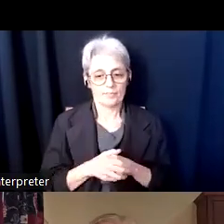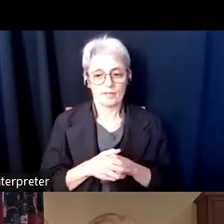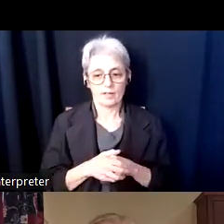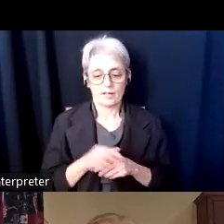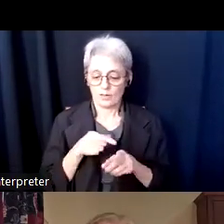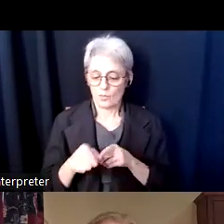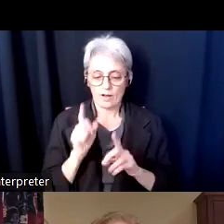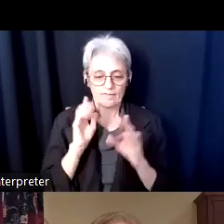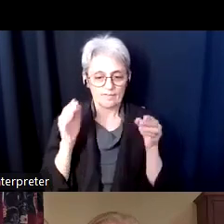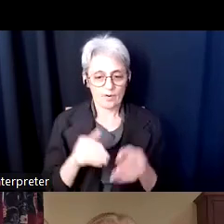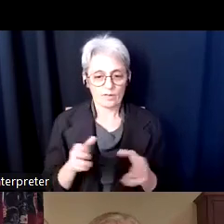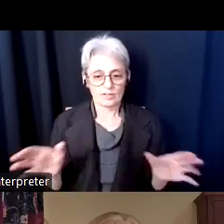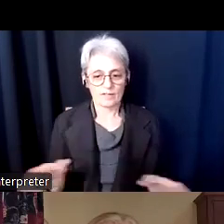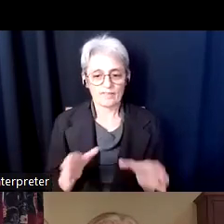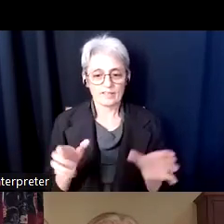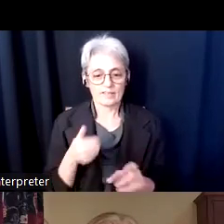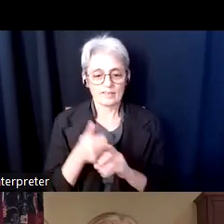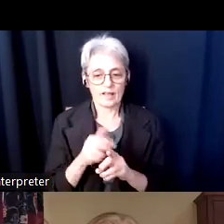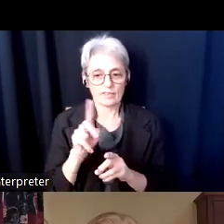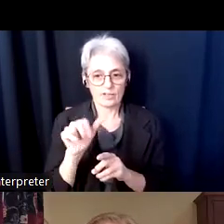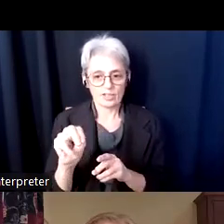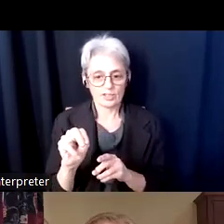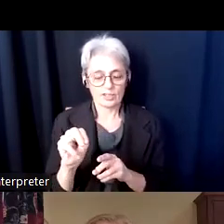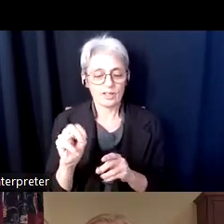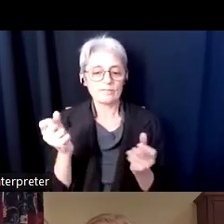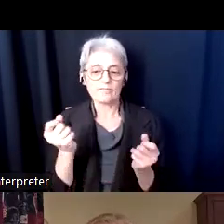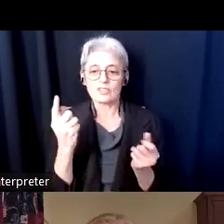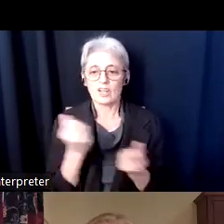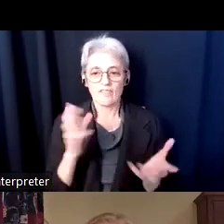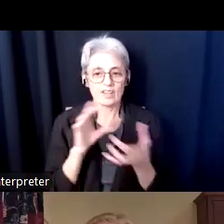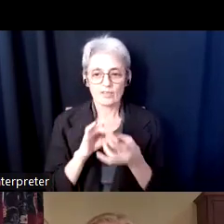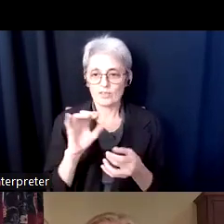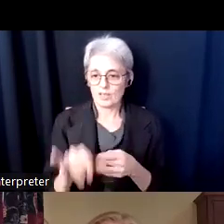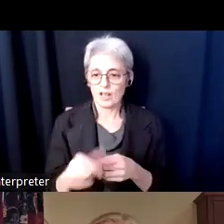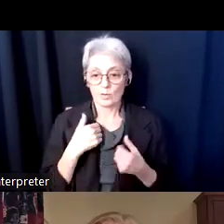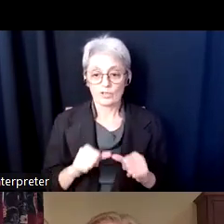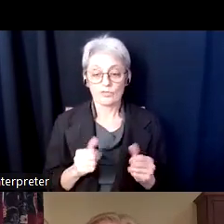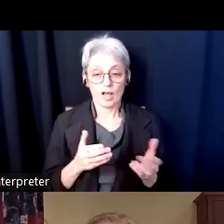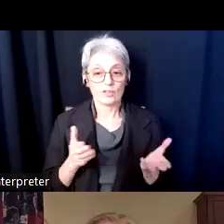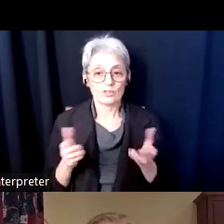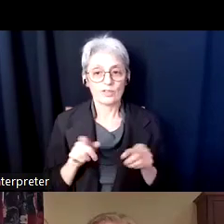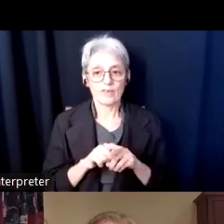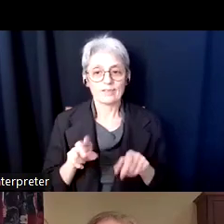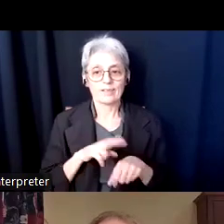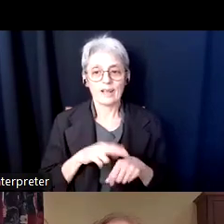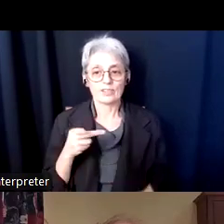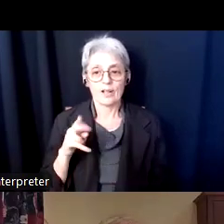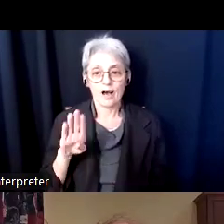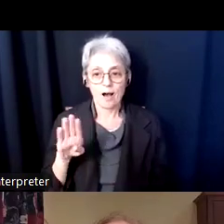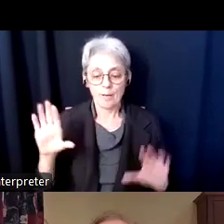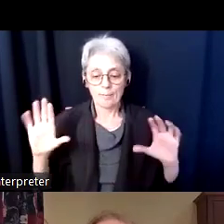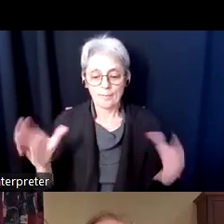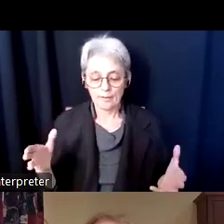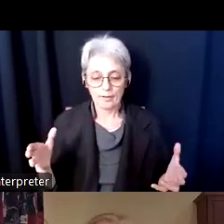advancing self-direction, understanding all things self-direction. We try to serve as a national hub that really provides